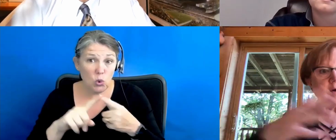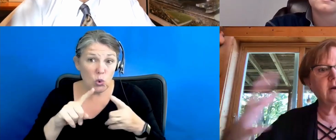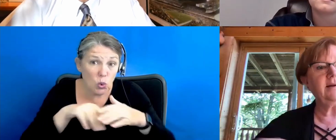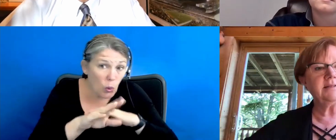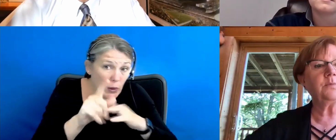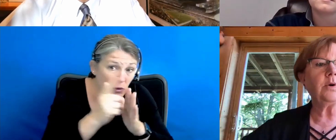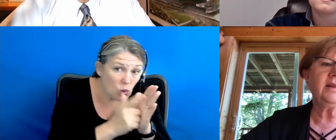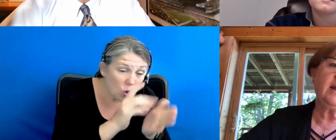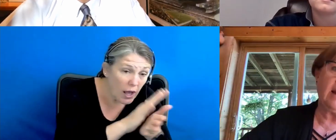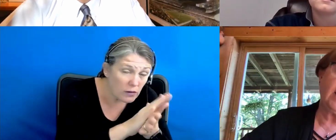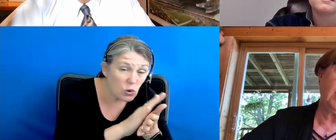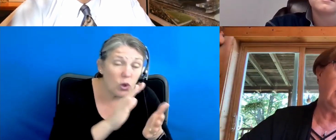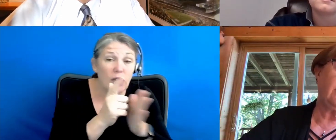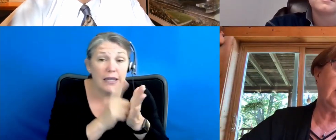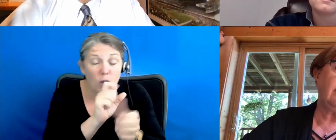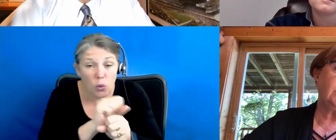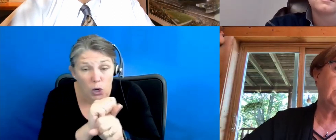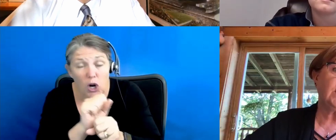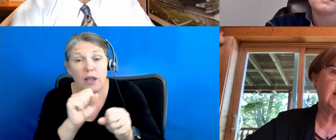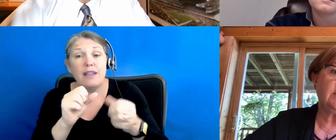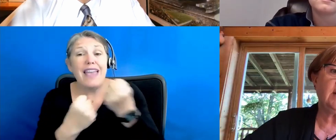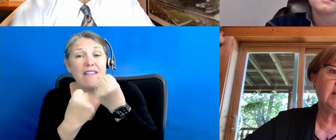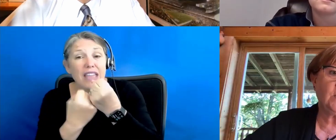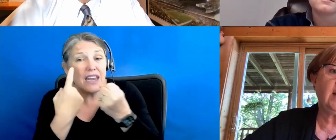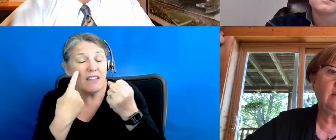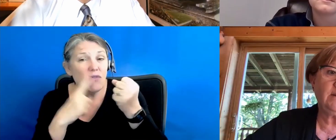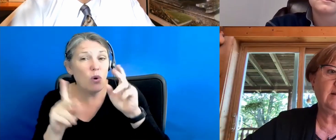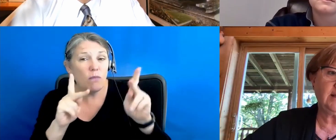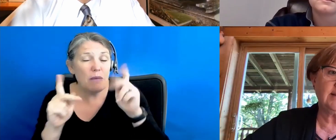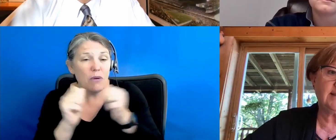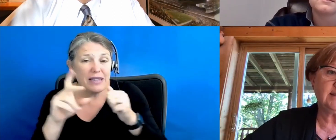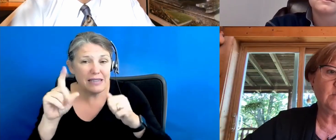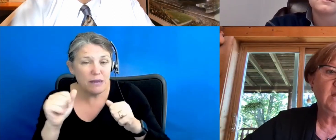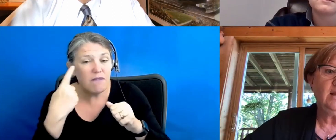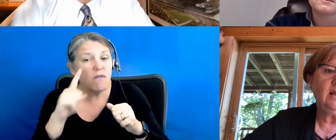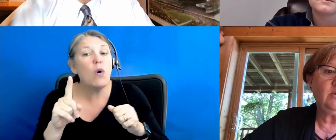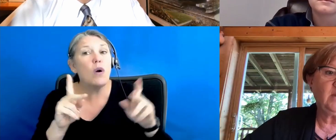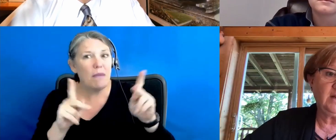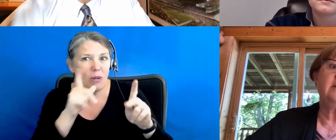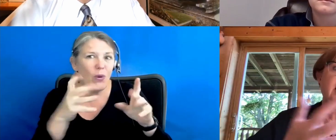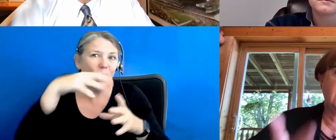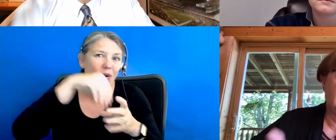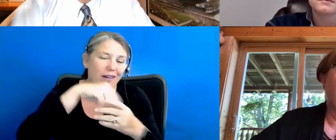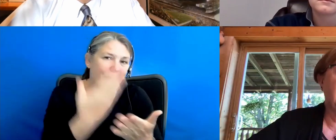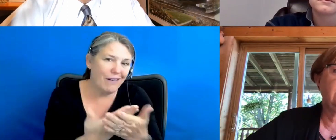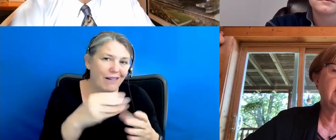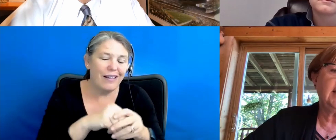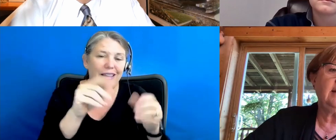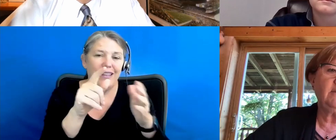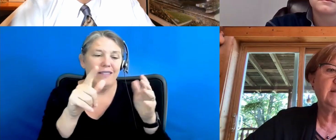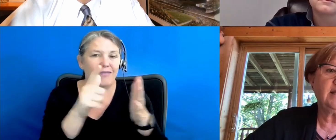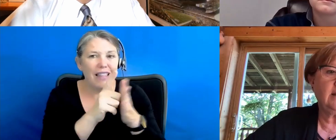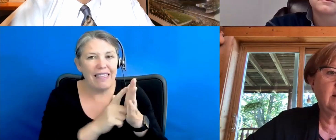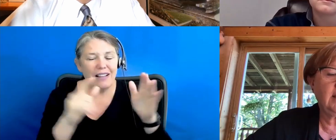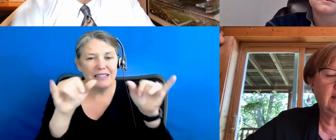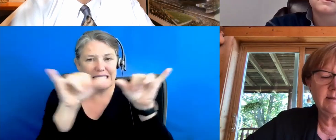legal work, and supporting and advocating for individuals with disabilities who end up in the legal system, and have a greater understanding